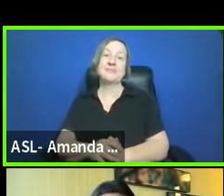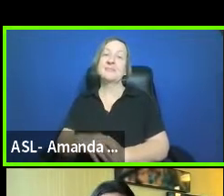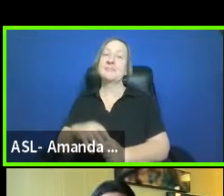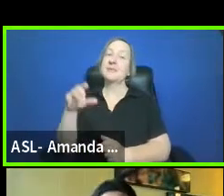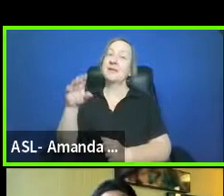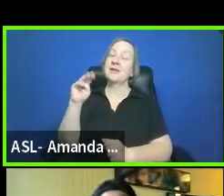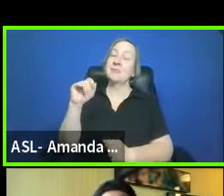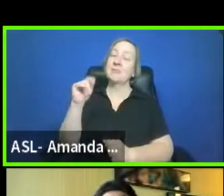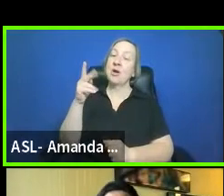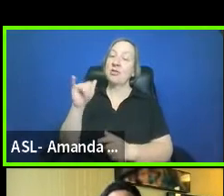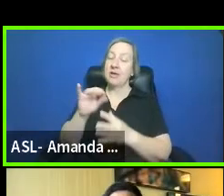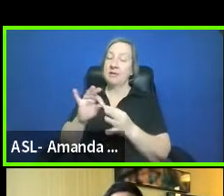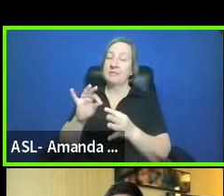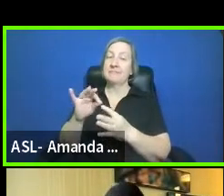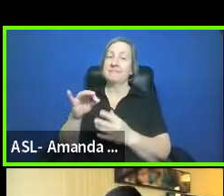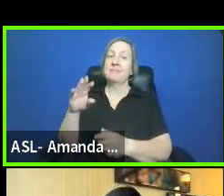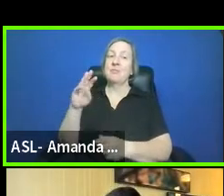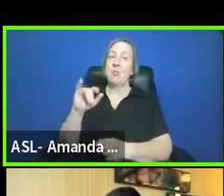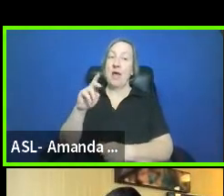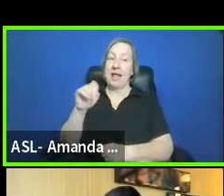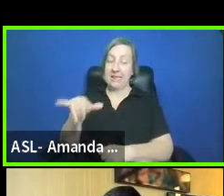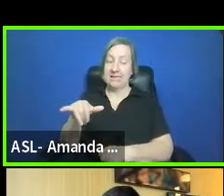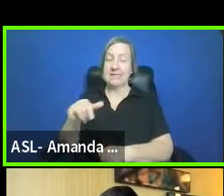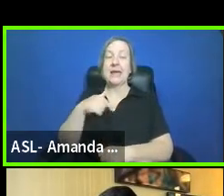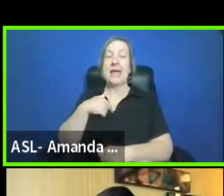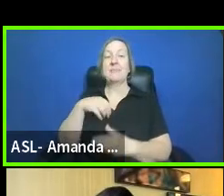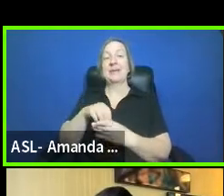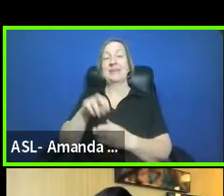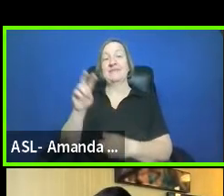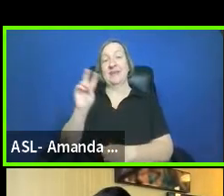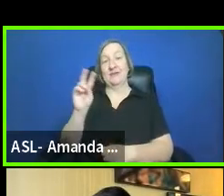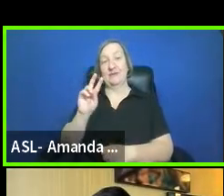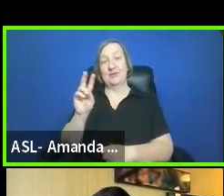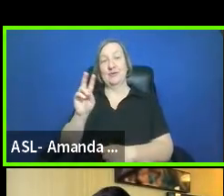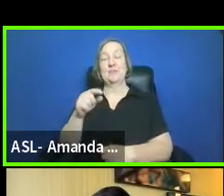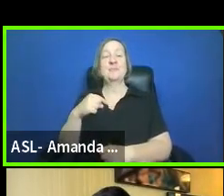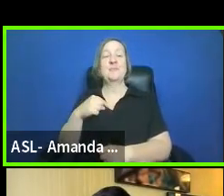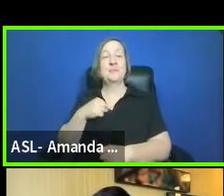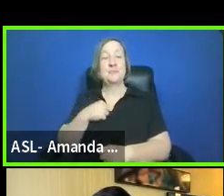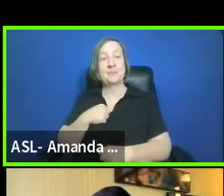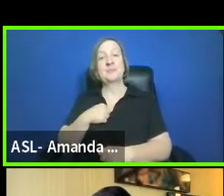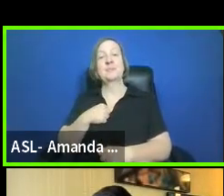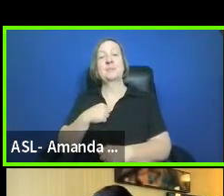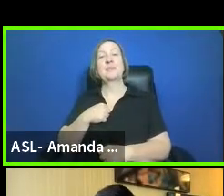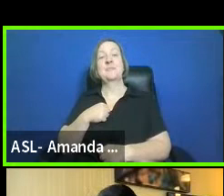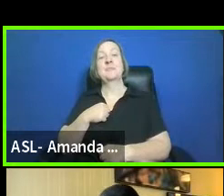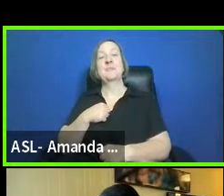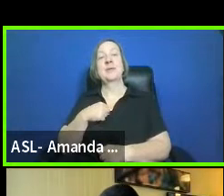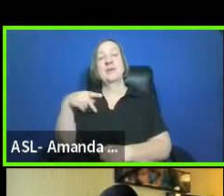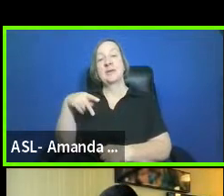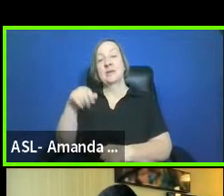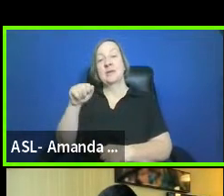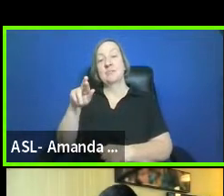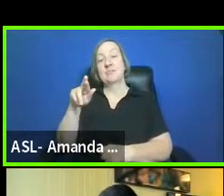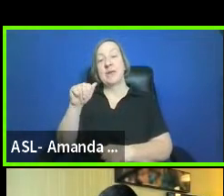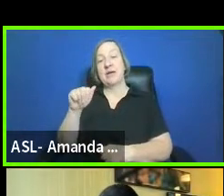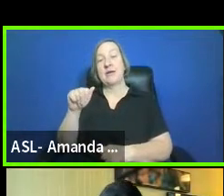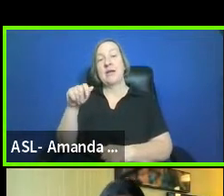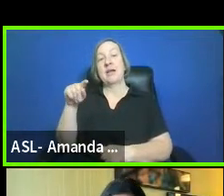Yeah, I'm Martha Wiley, and I'm in Vancouver, and I am a paratransit